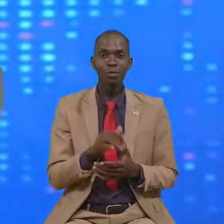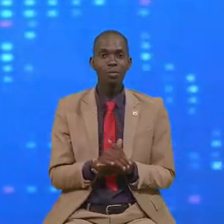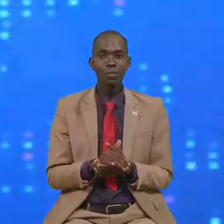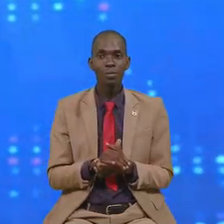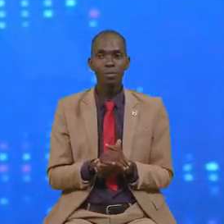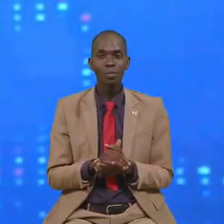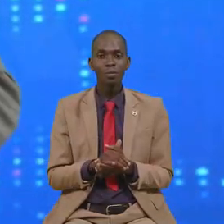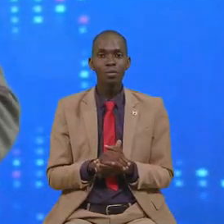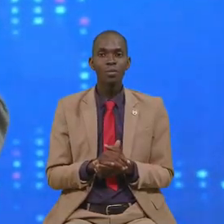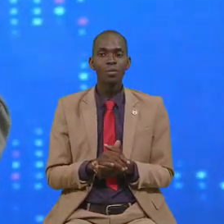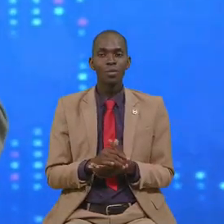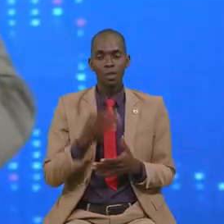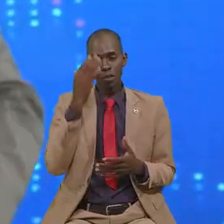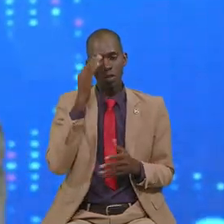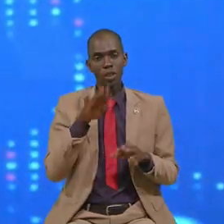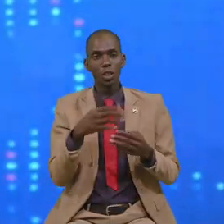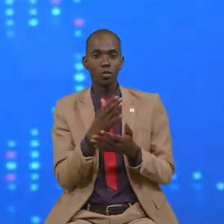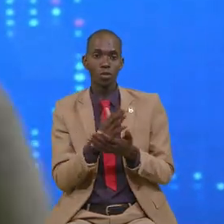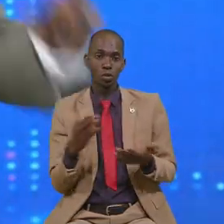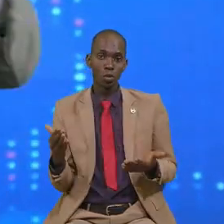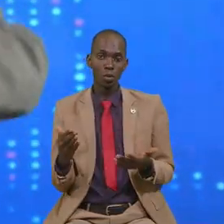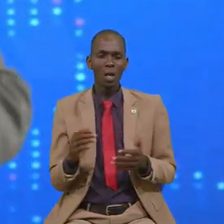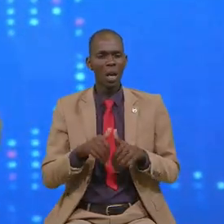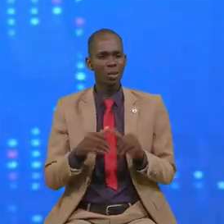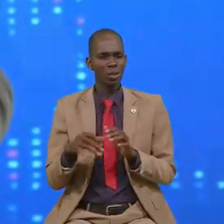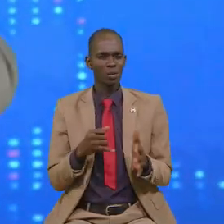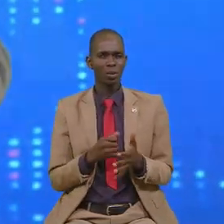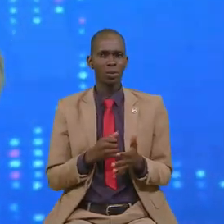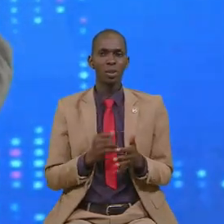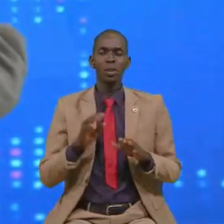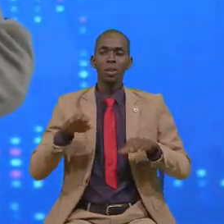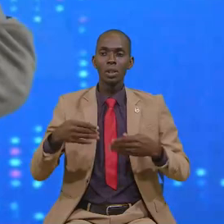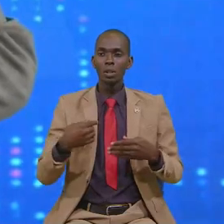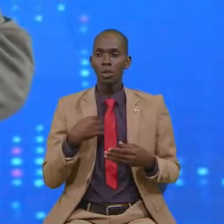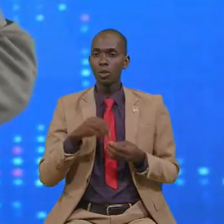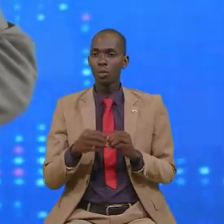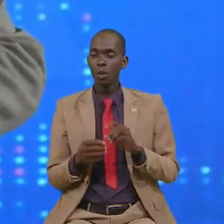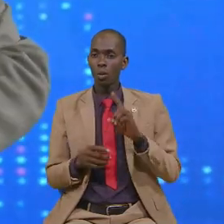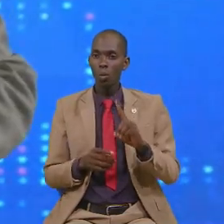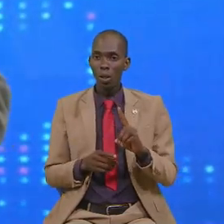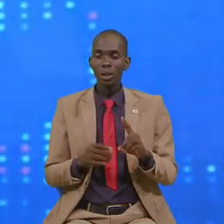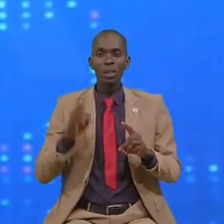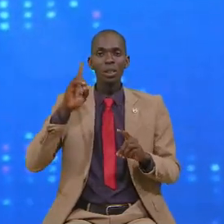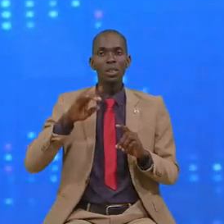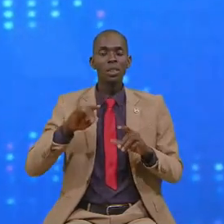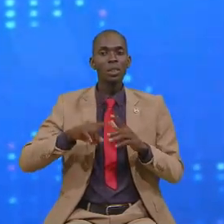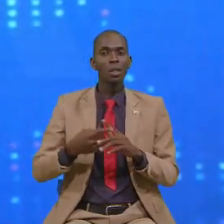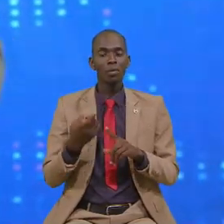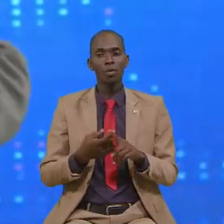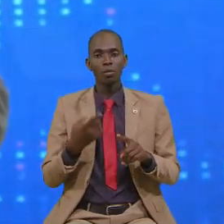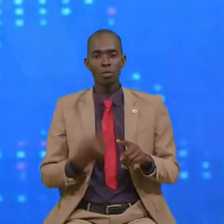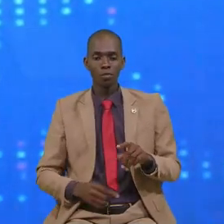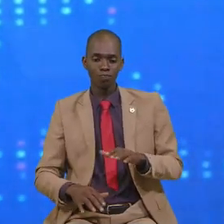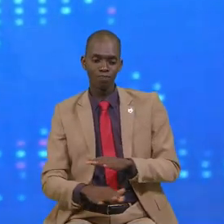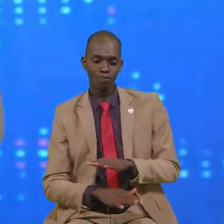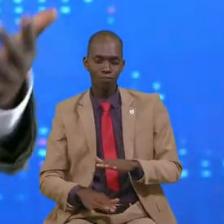know, he gave some. How did he give me? He gave me, number one, he starts from the lowest, from the